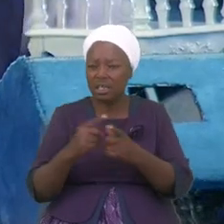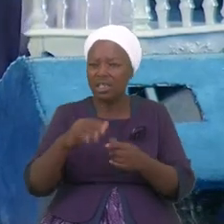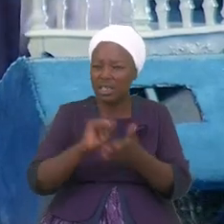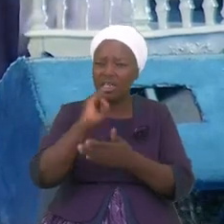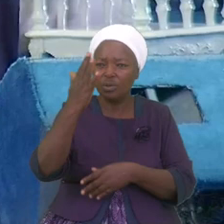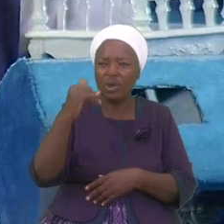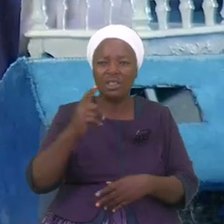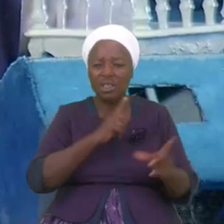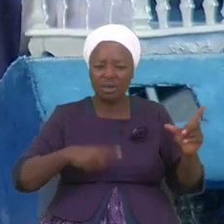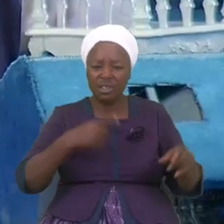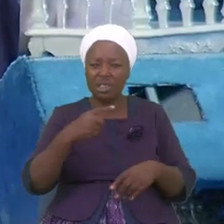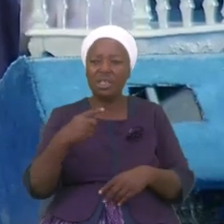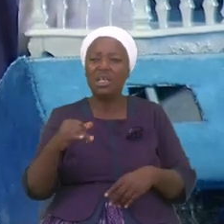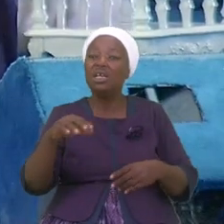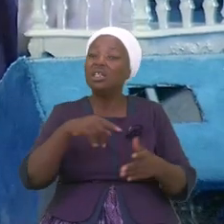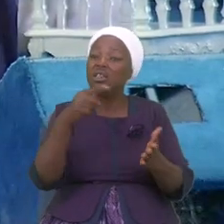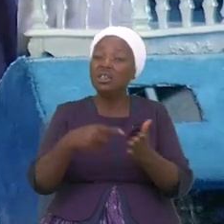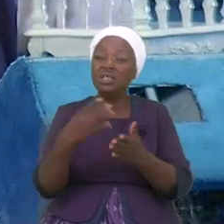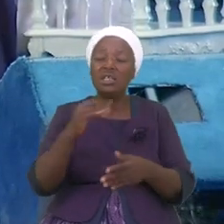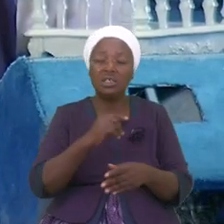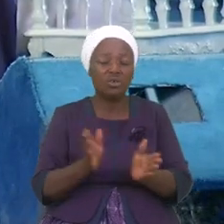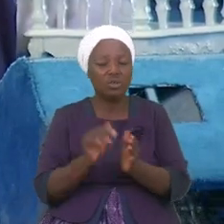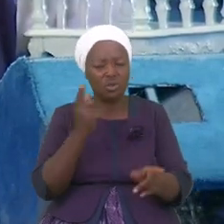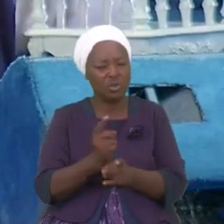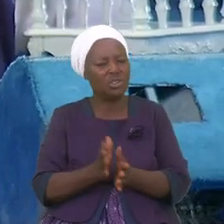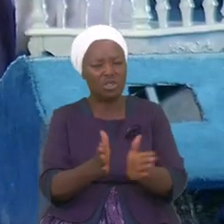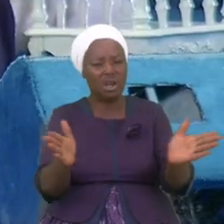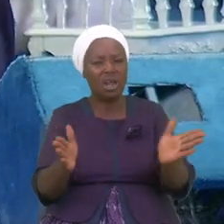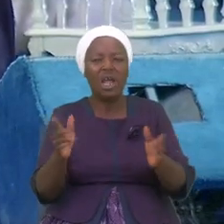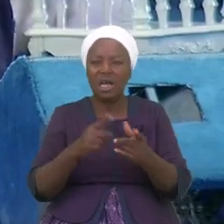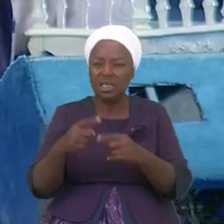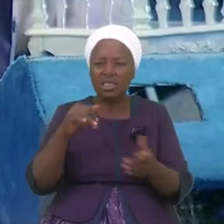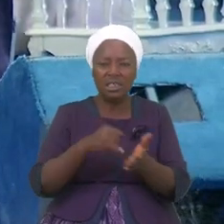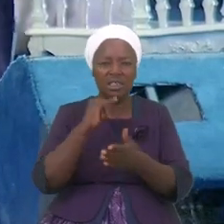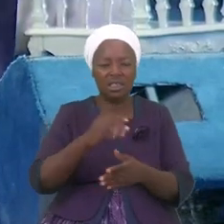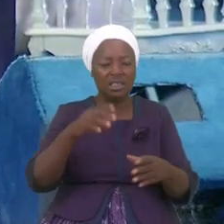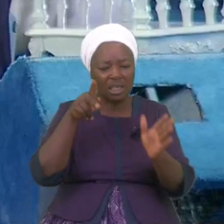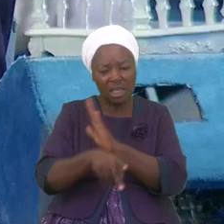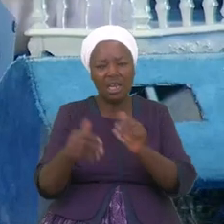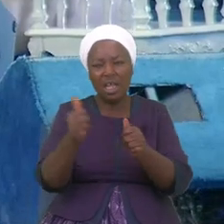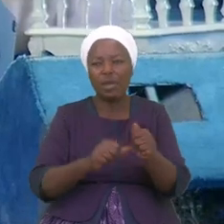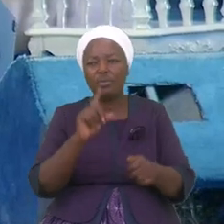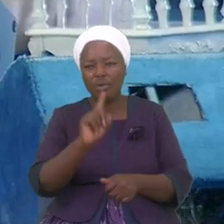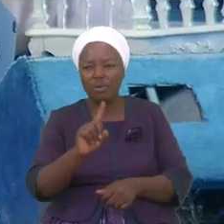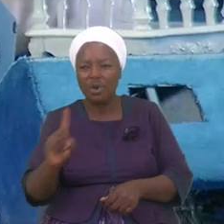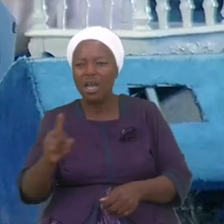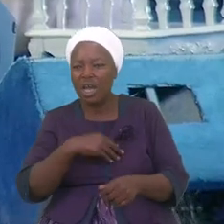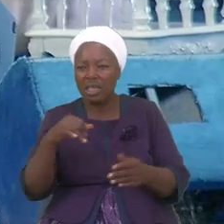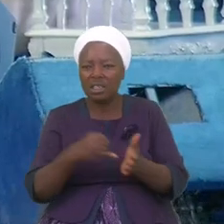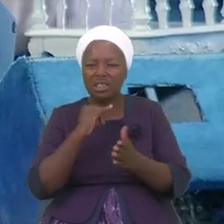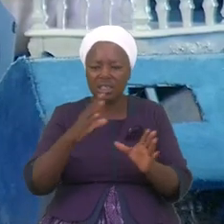is saying, this sin is general. And this sin is killing everybody. And this sin is getting everybody